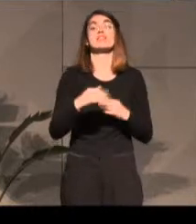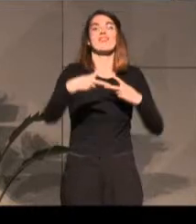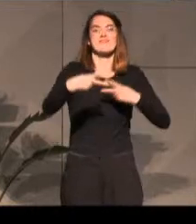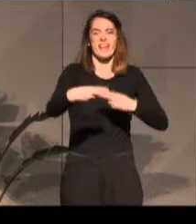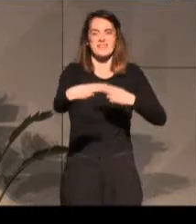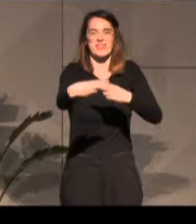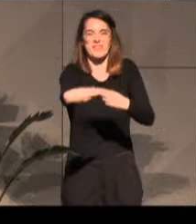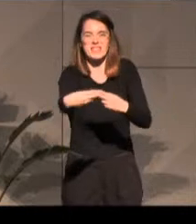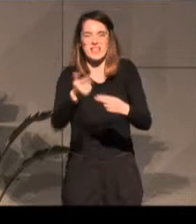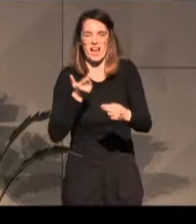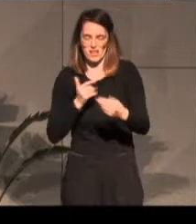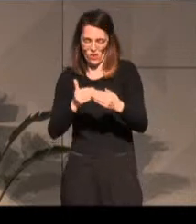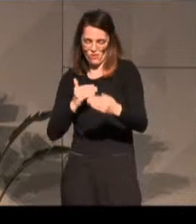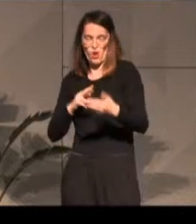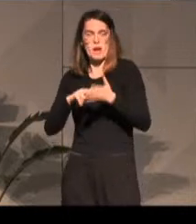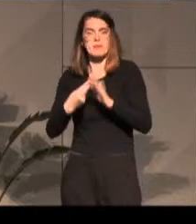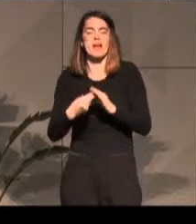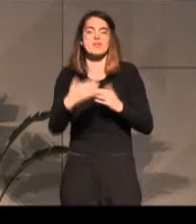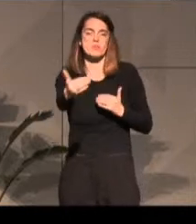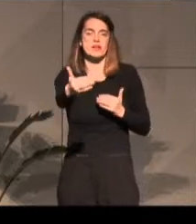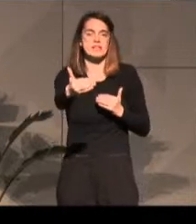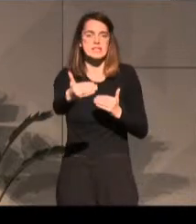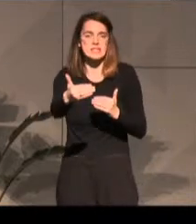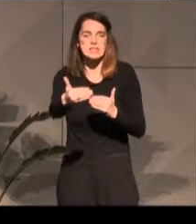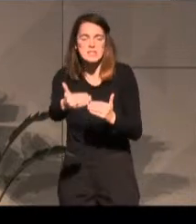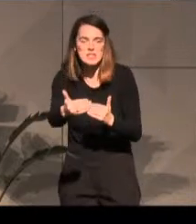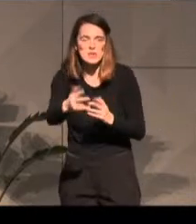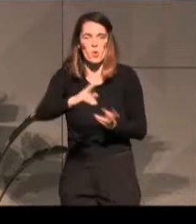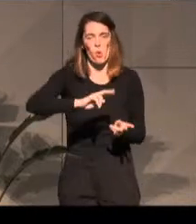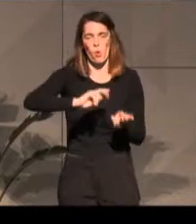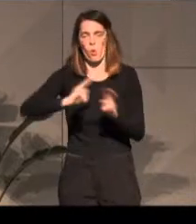reduced the subsequent phases from 3 to 2.